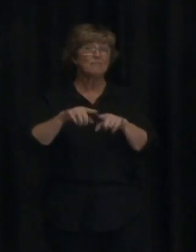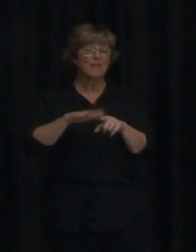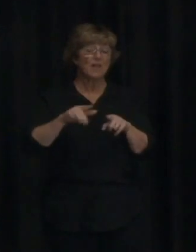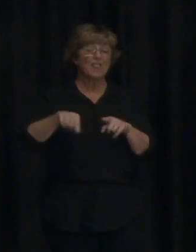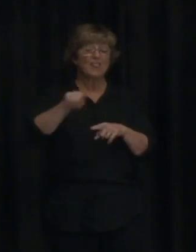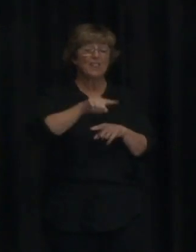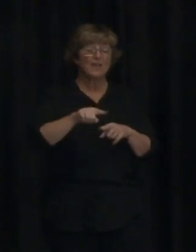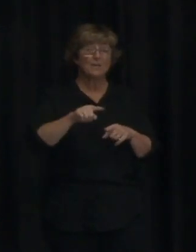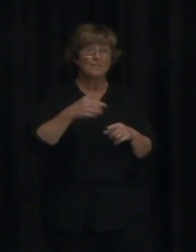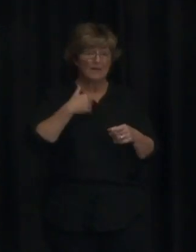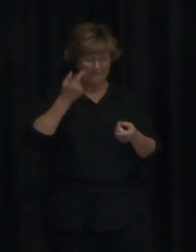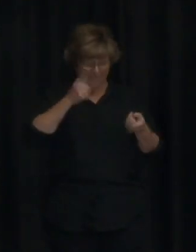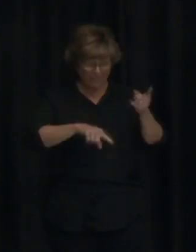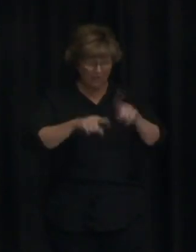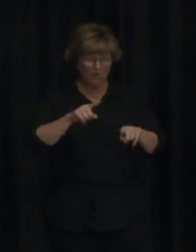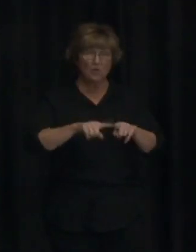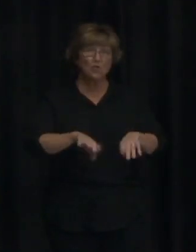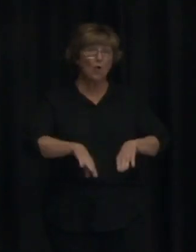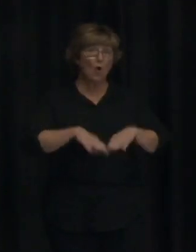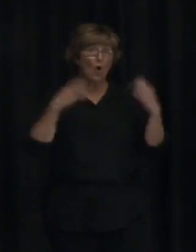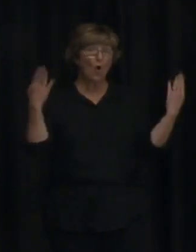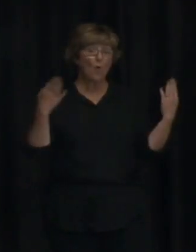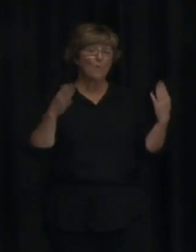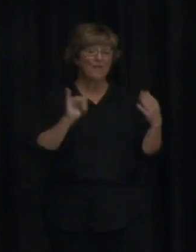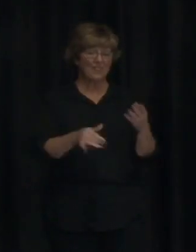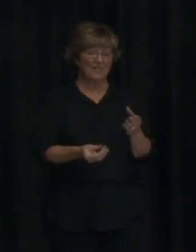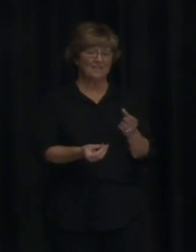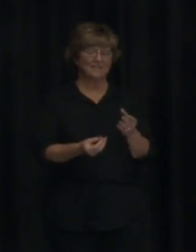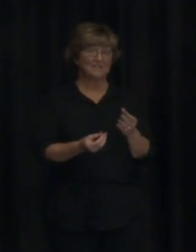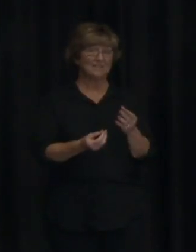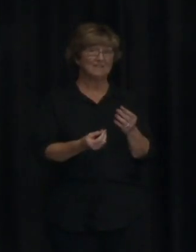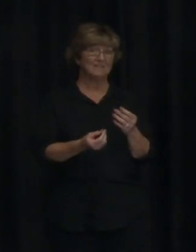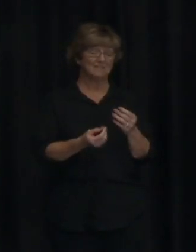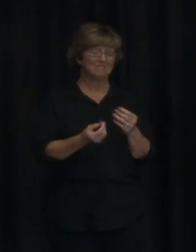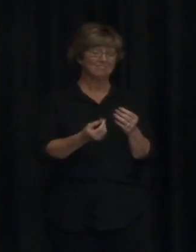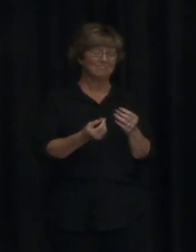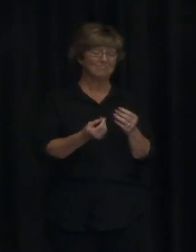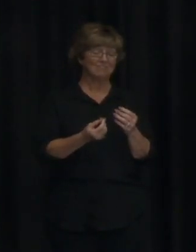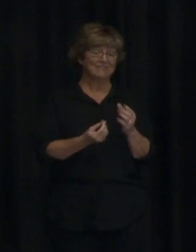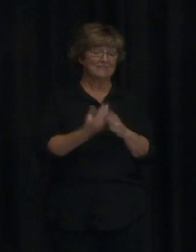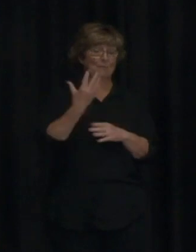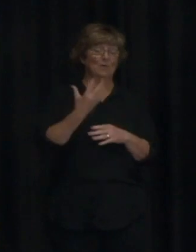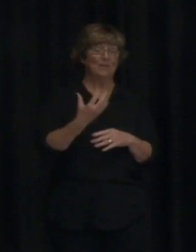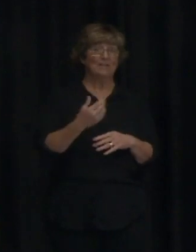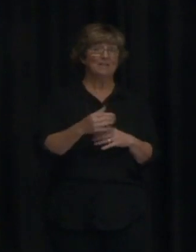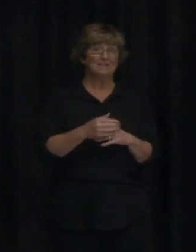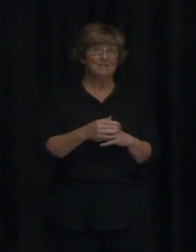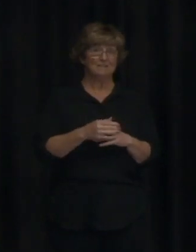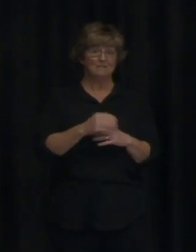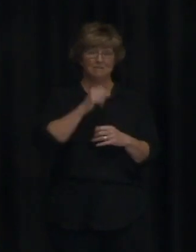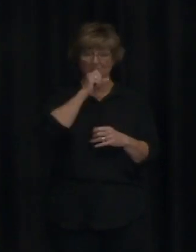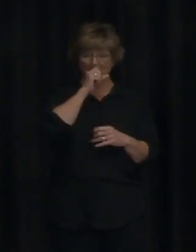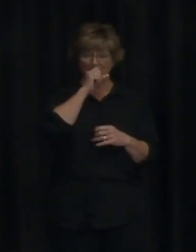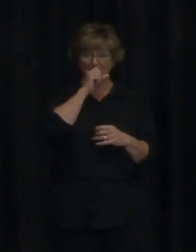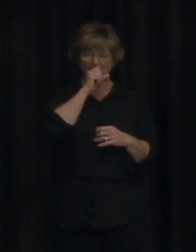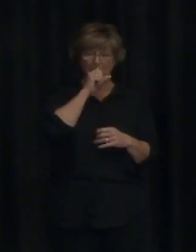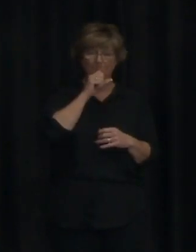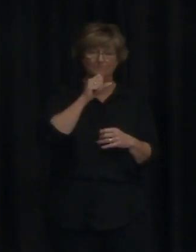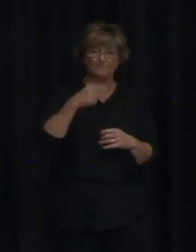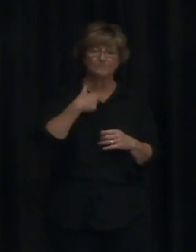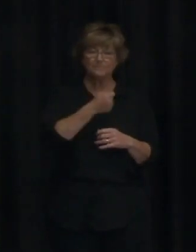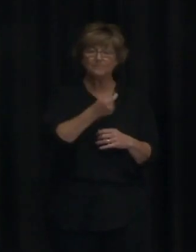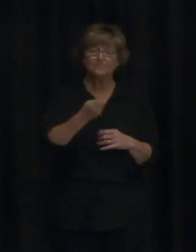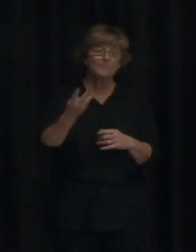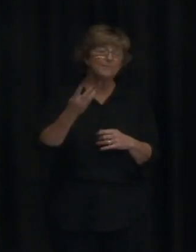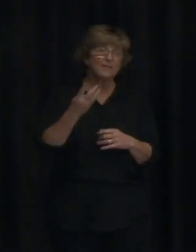reaching agreements to actually reopen under this framework that you've come up with. And the last couple of frameworks that were proposed by the